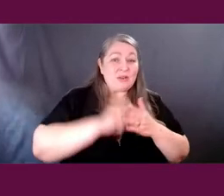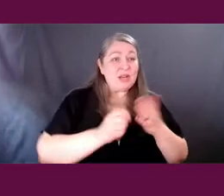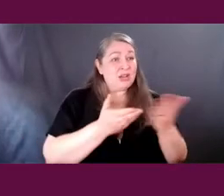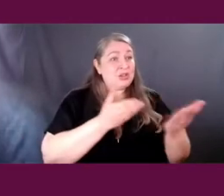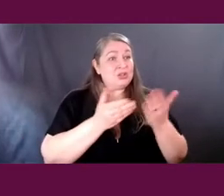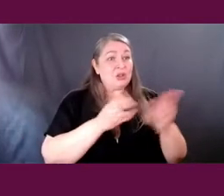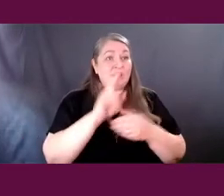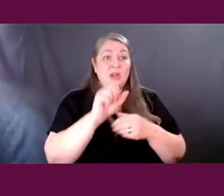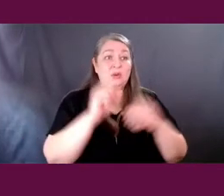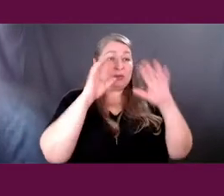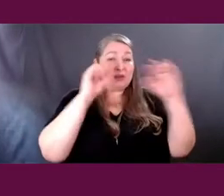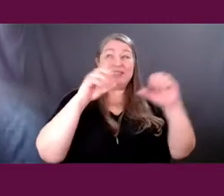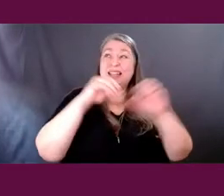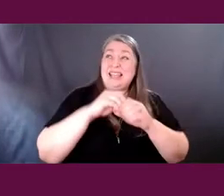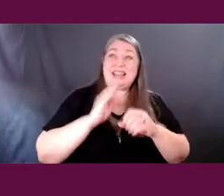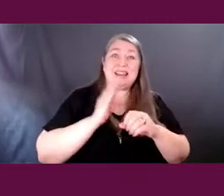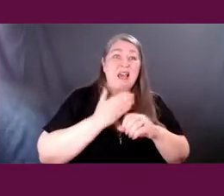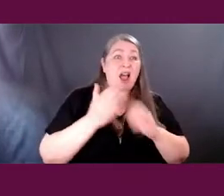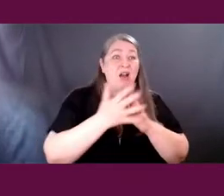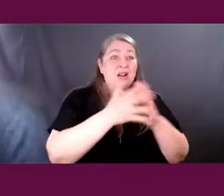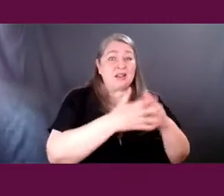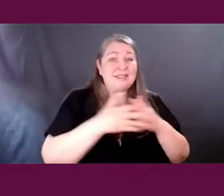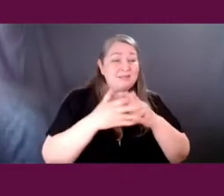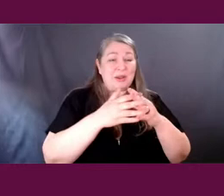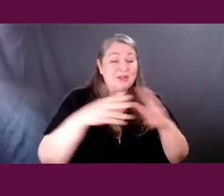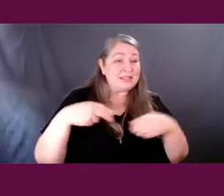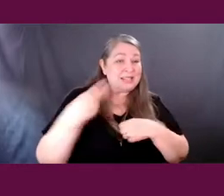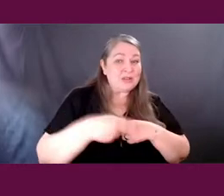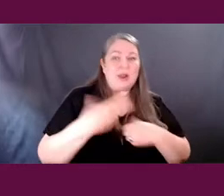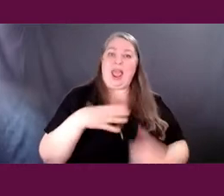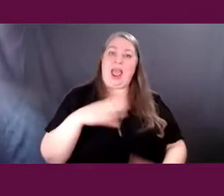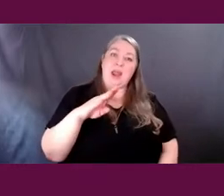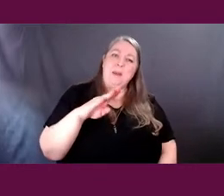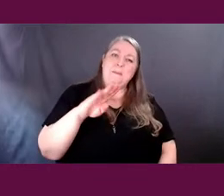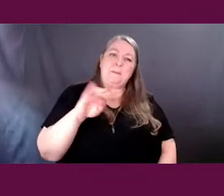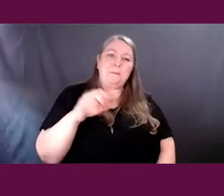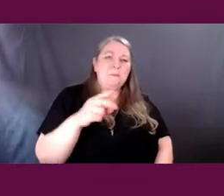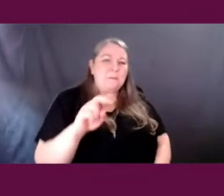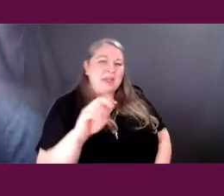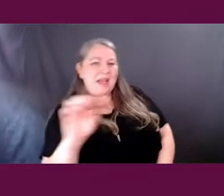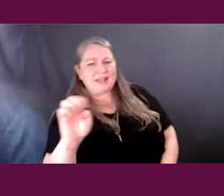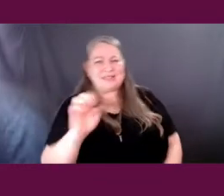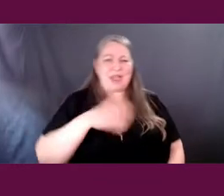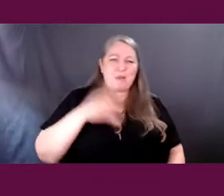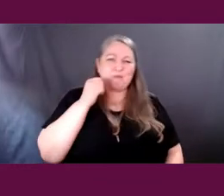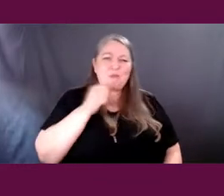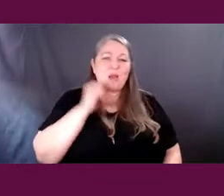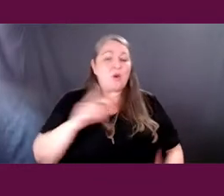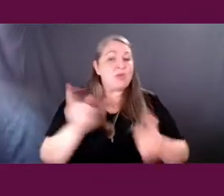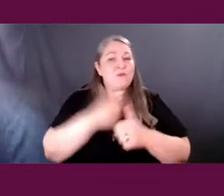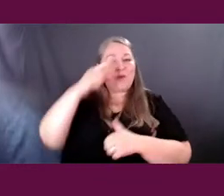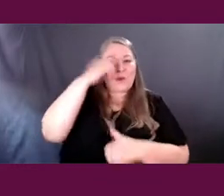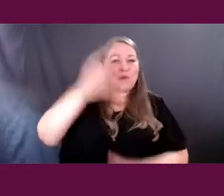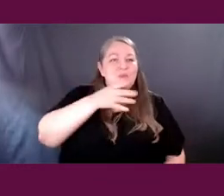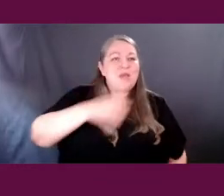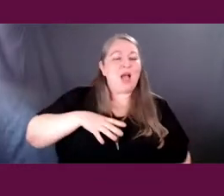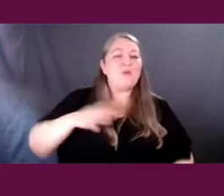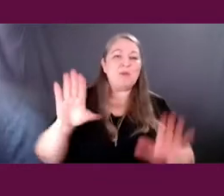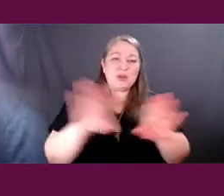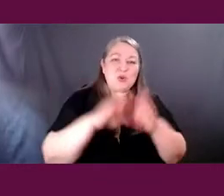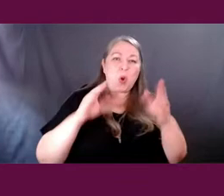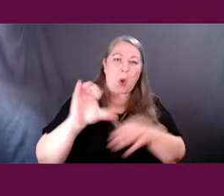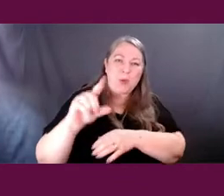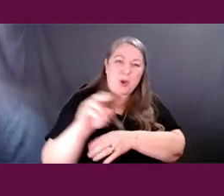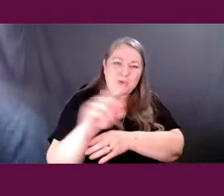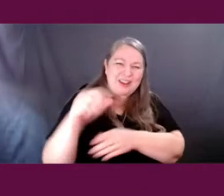nation's history. And Beyoncé, my girl, was the first Black woman to open at Coachella in